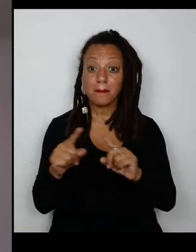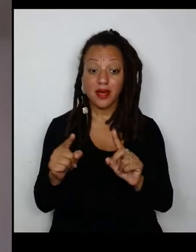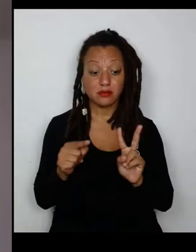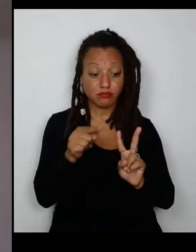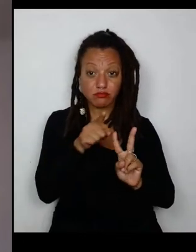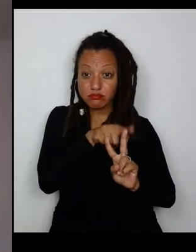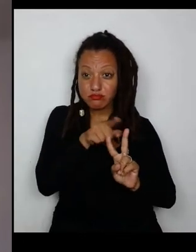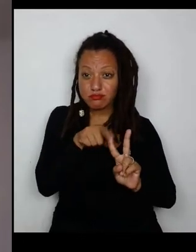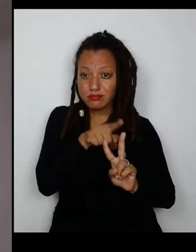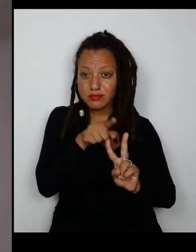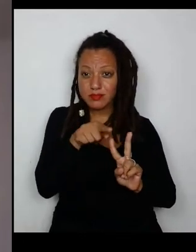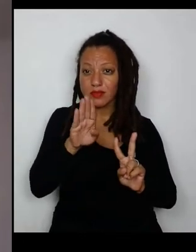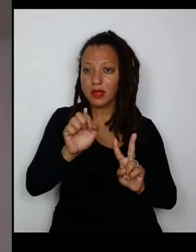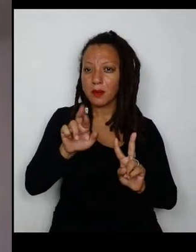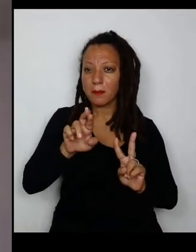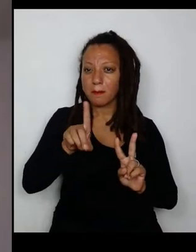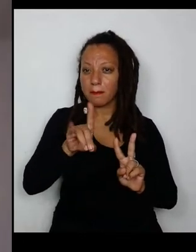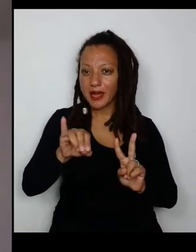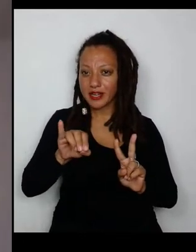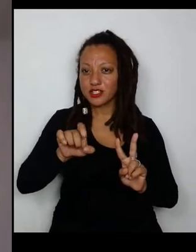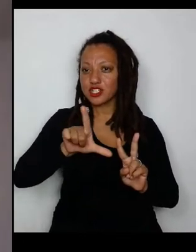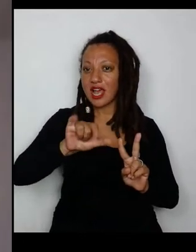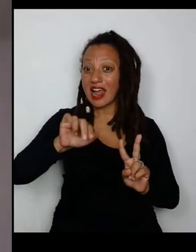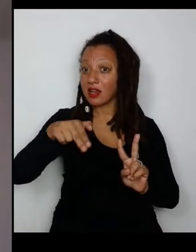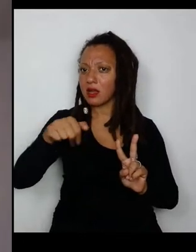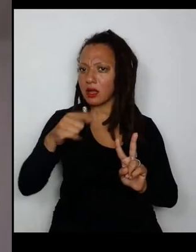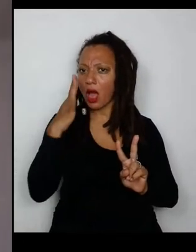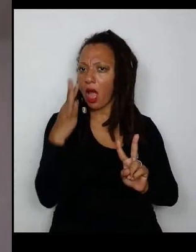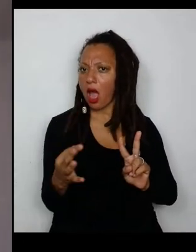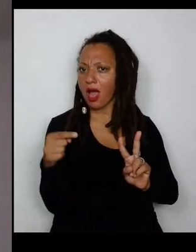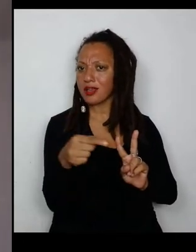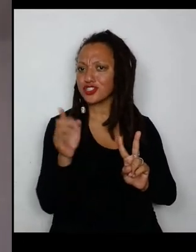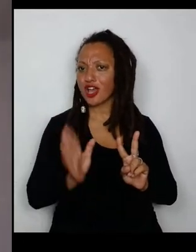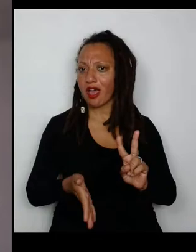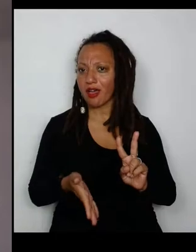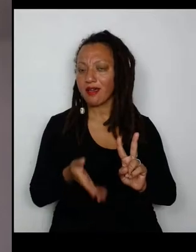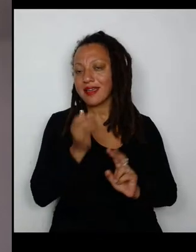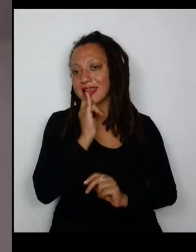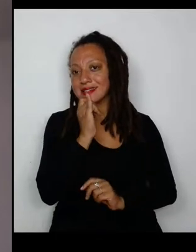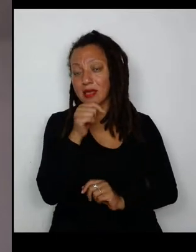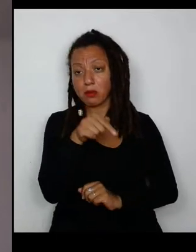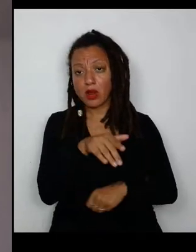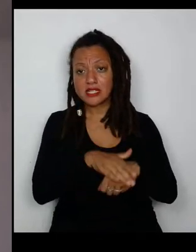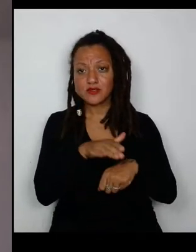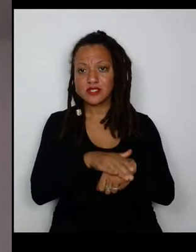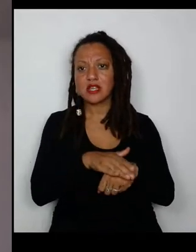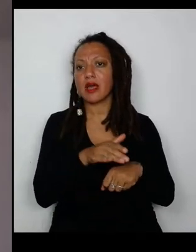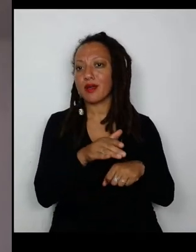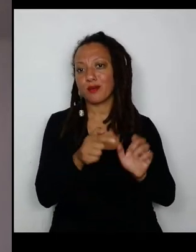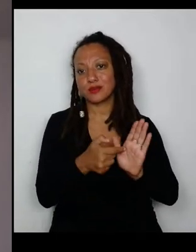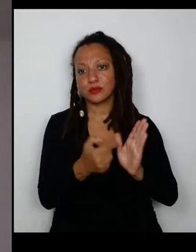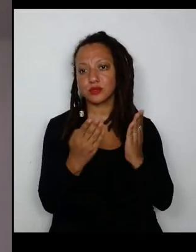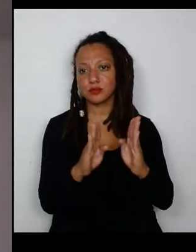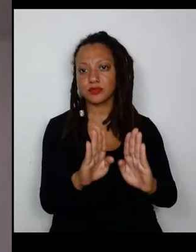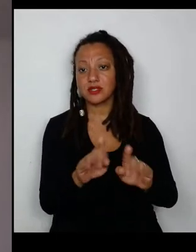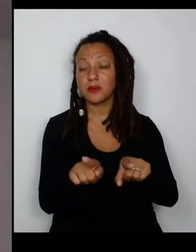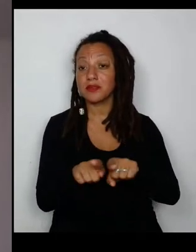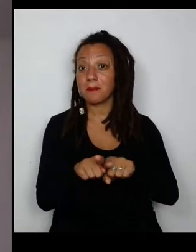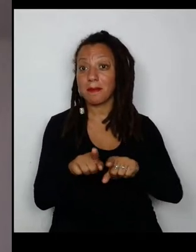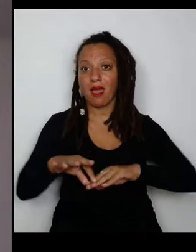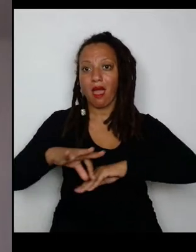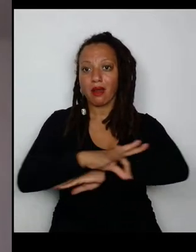were paying attention to that that is undeniable as we can see in the exhibitions that they put together and in the